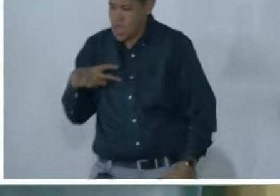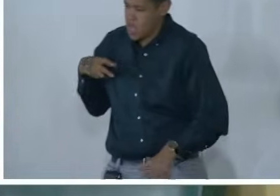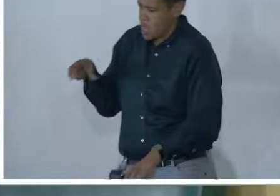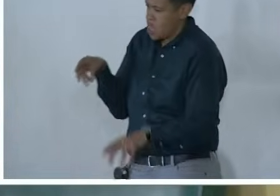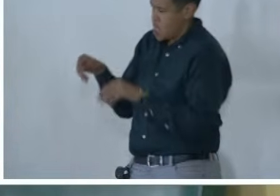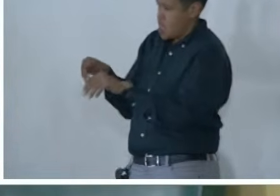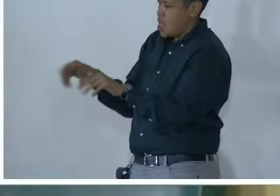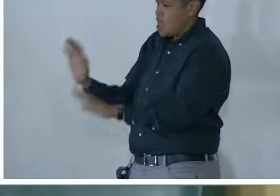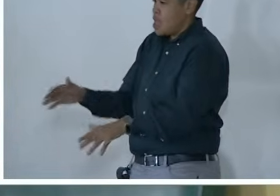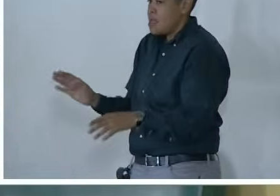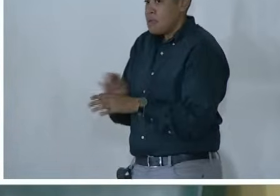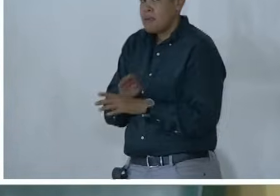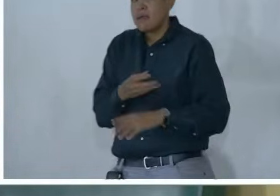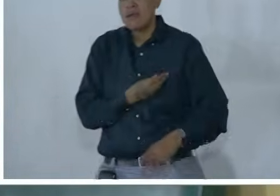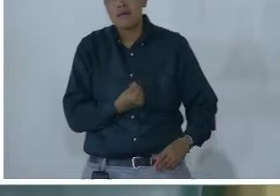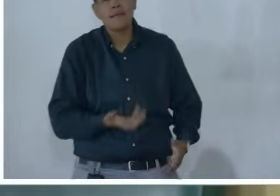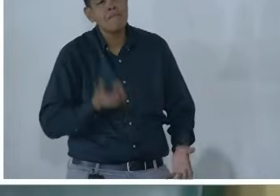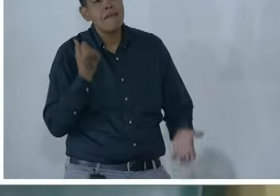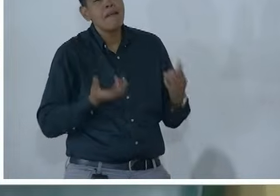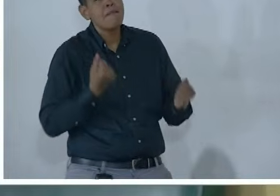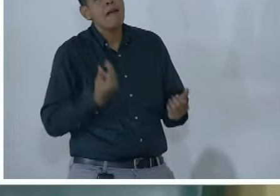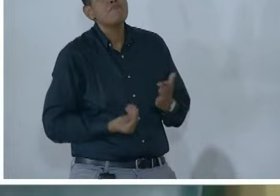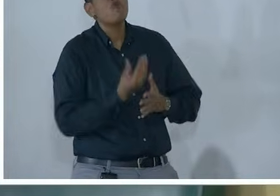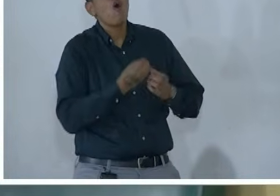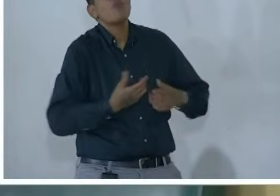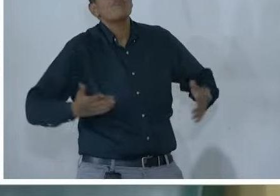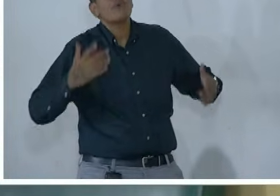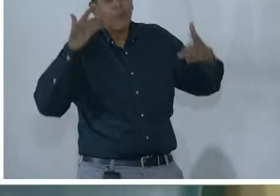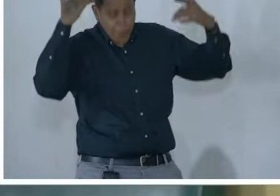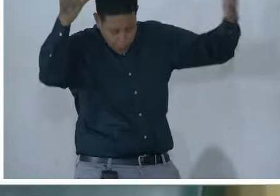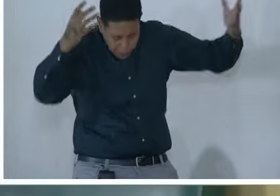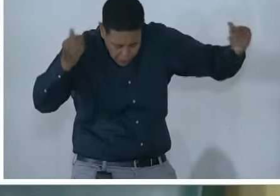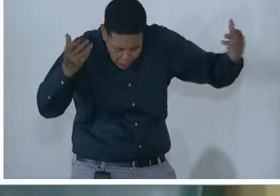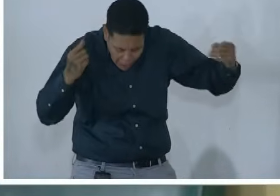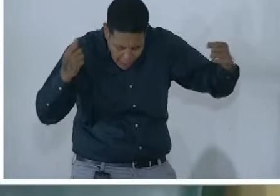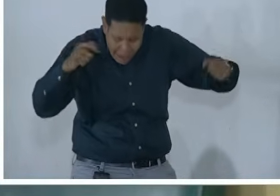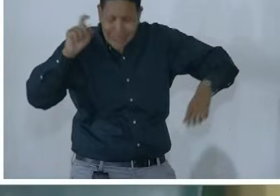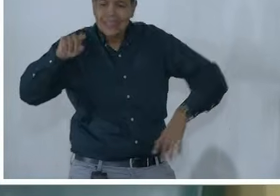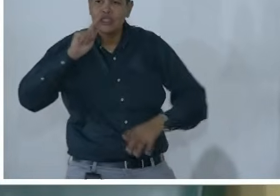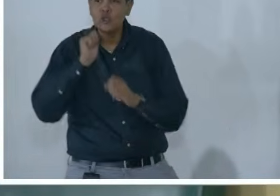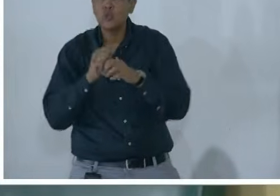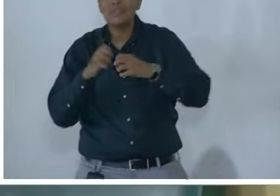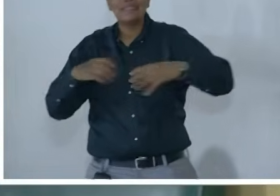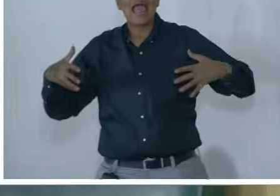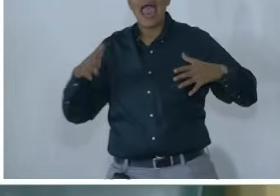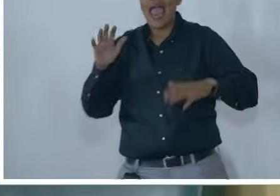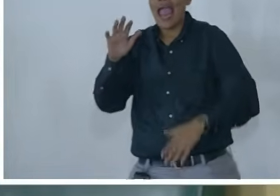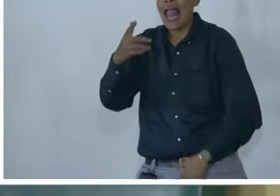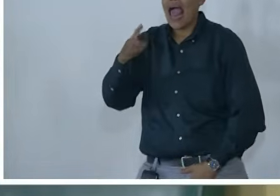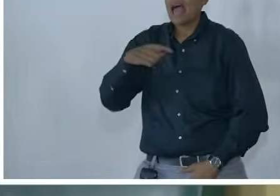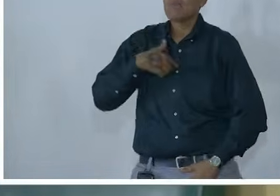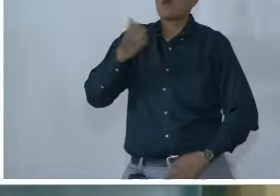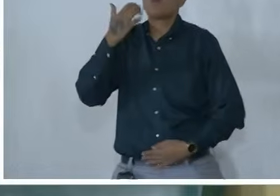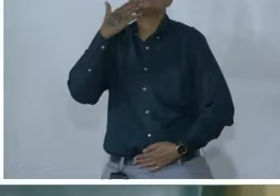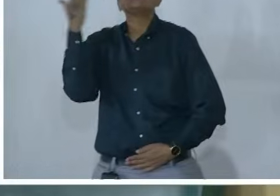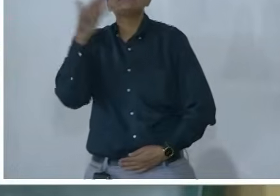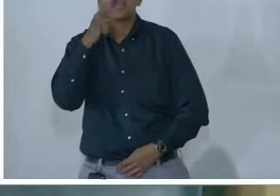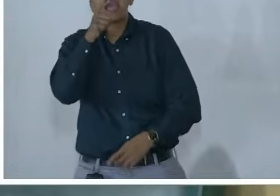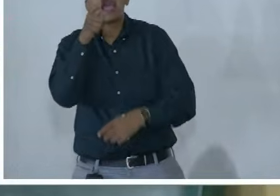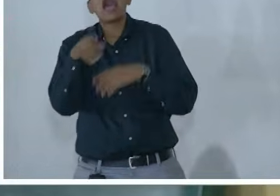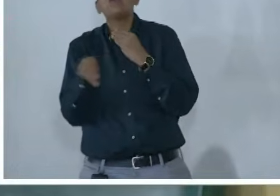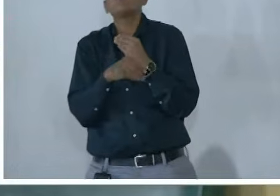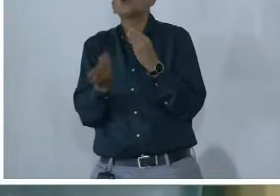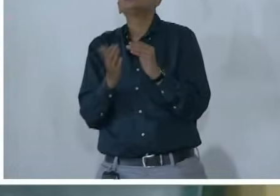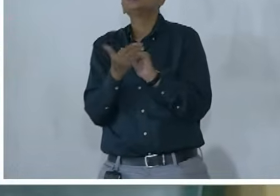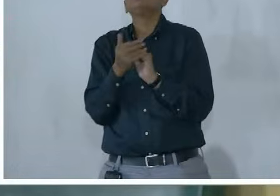giving growing businesses access to the long-term capital needed to scale. I want to thank the